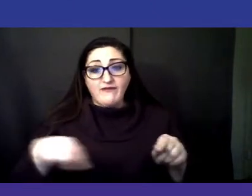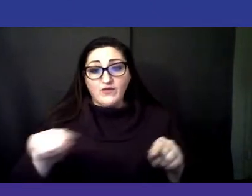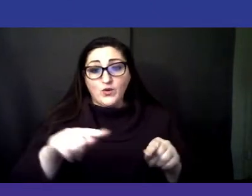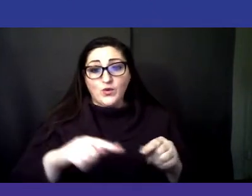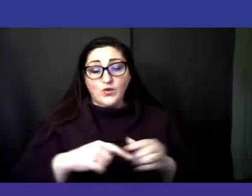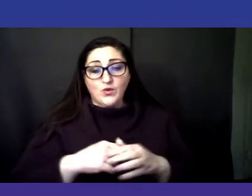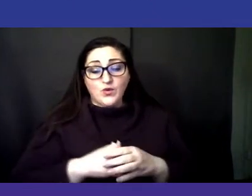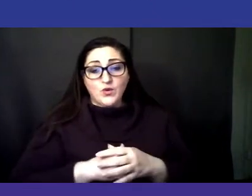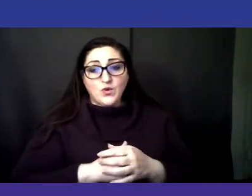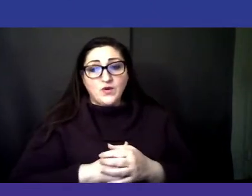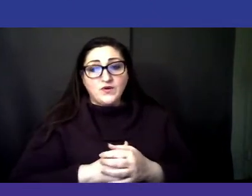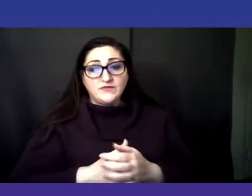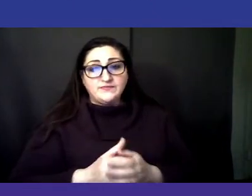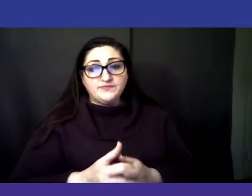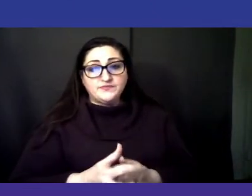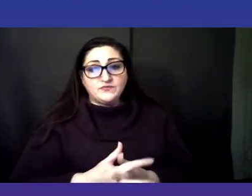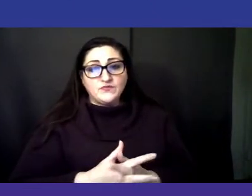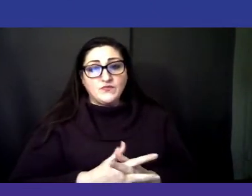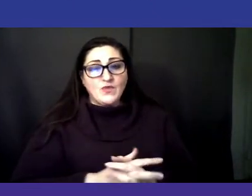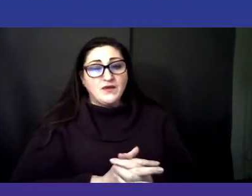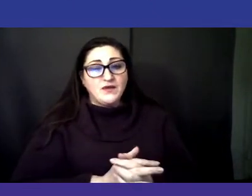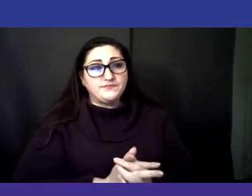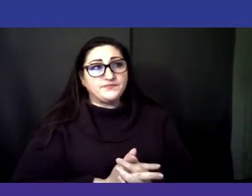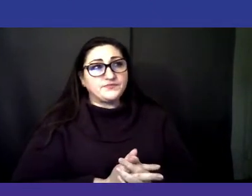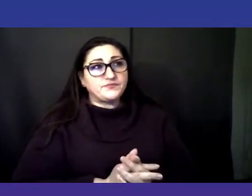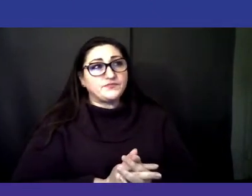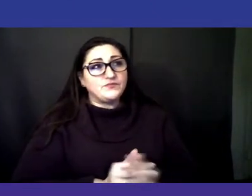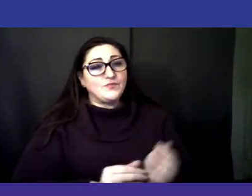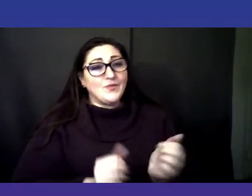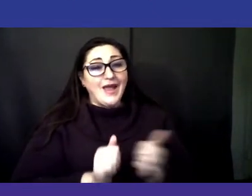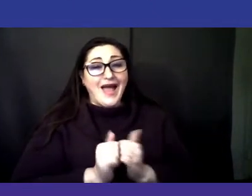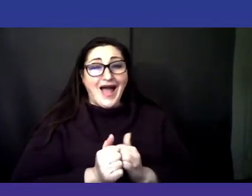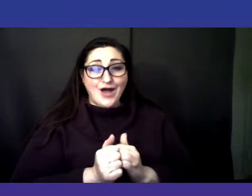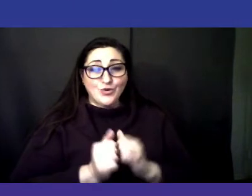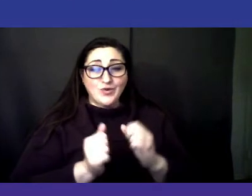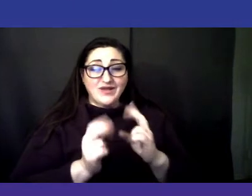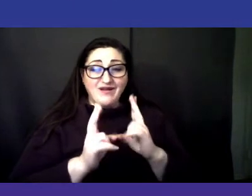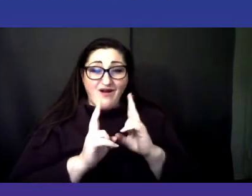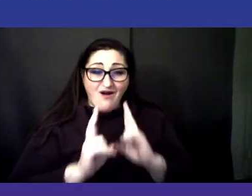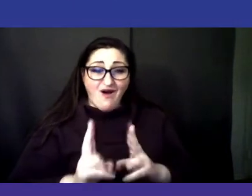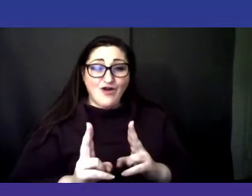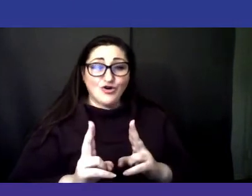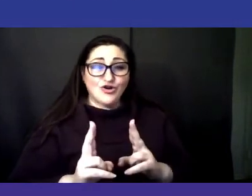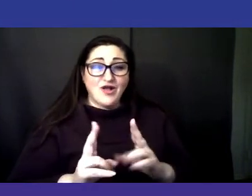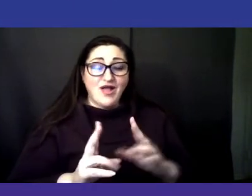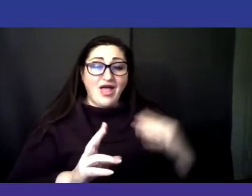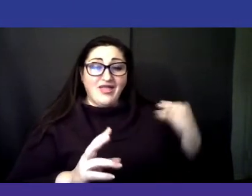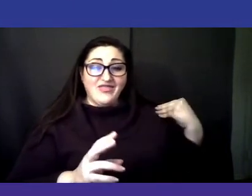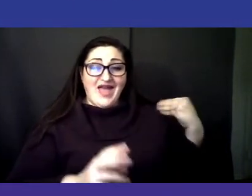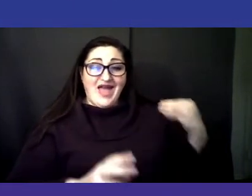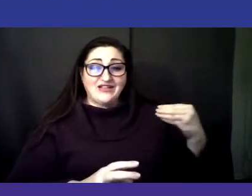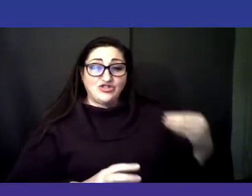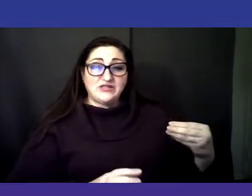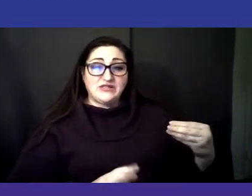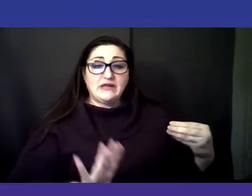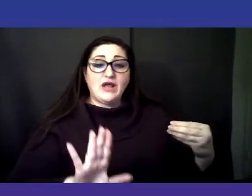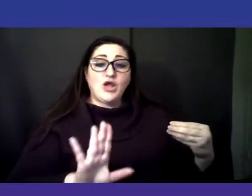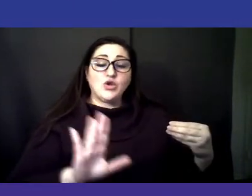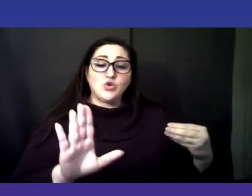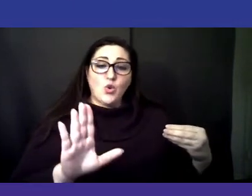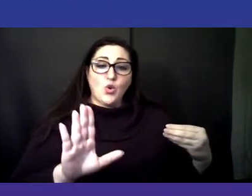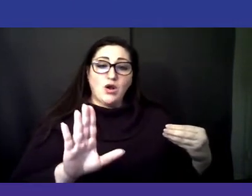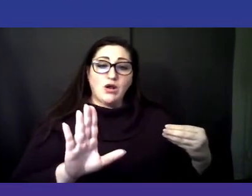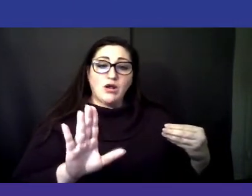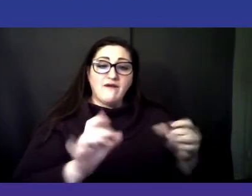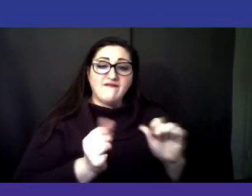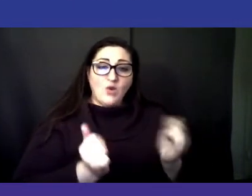are you honoring the ancestors in the forms that you're working within? Right. So I